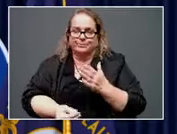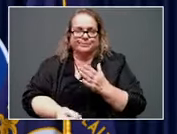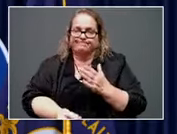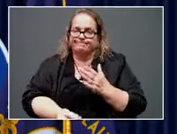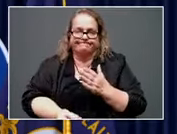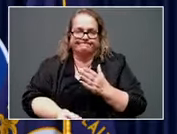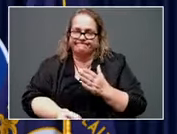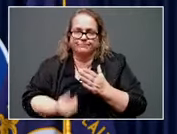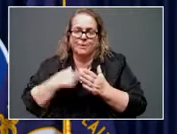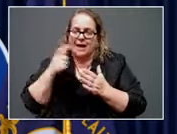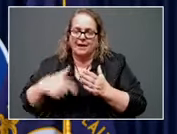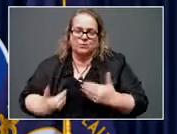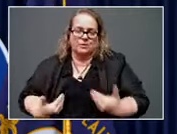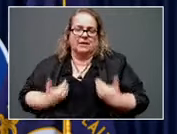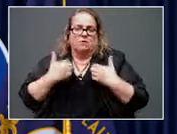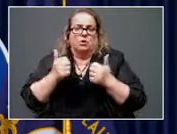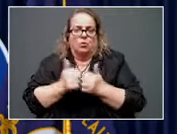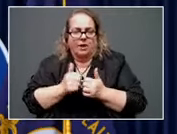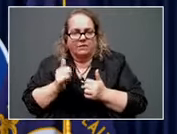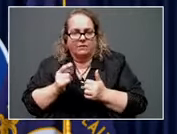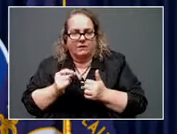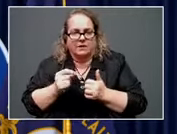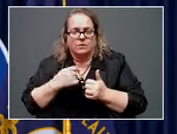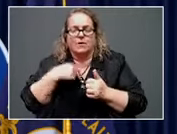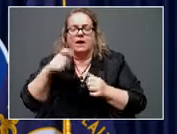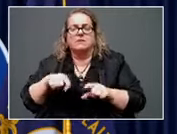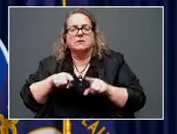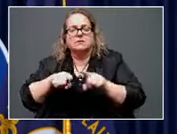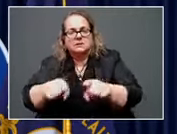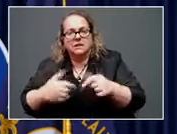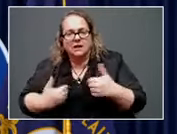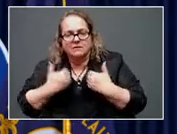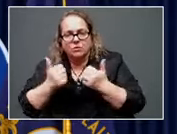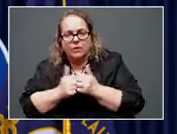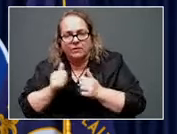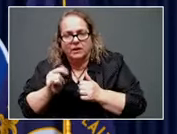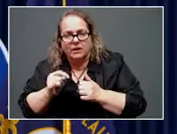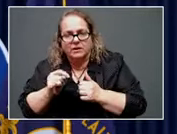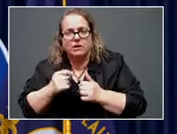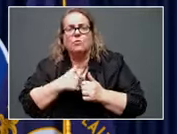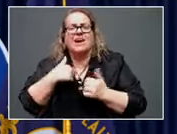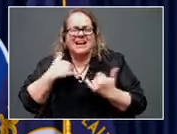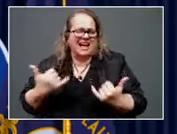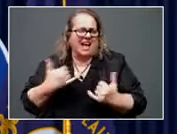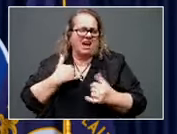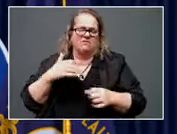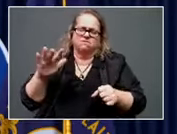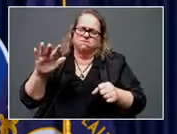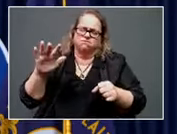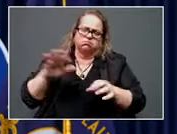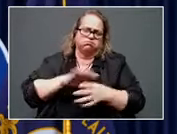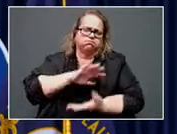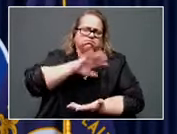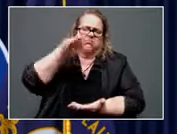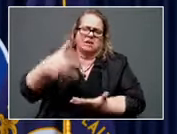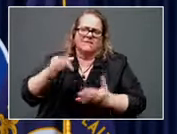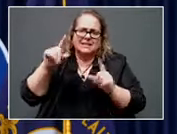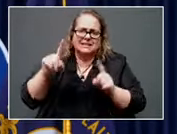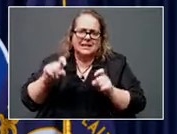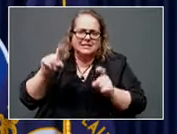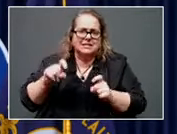it. But we can do that. We now have abundant testing. We have vaccinations and boosters that can prevent the worst harms of the disease.